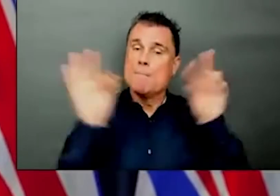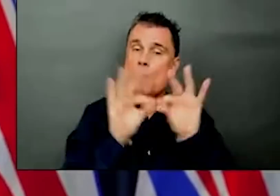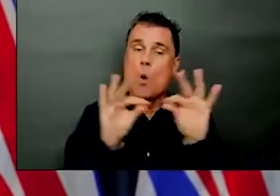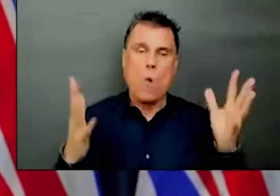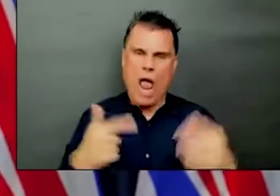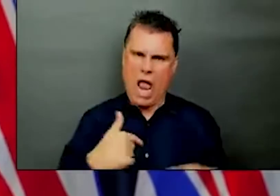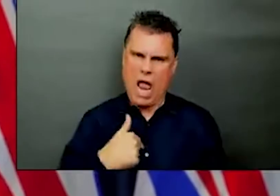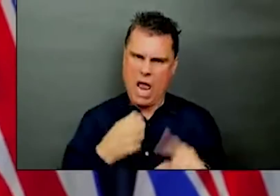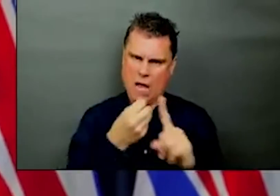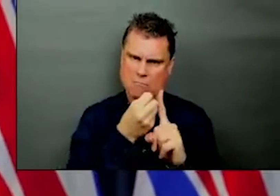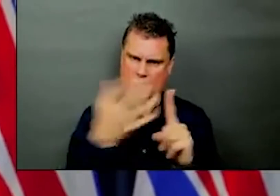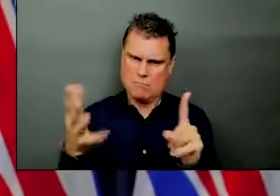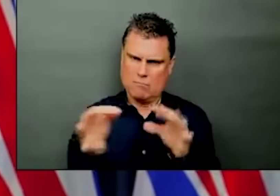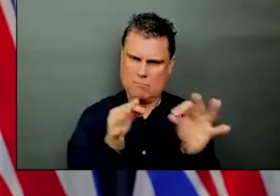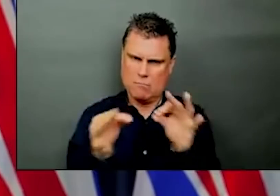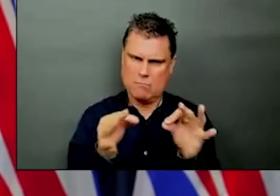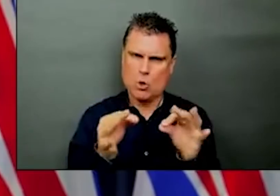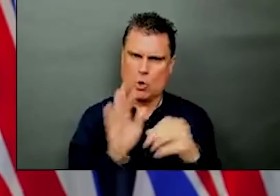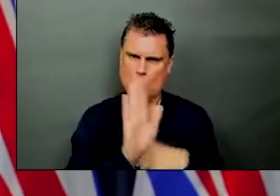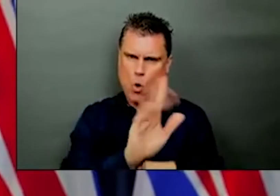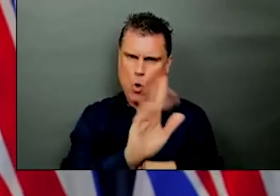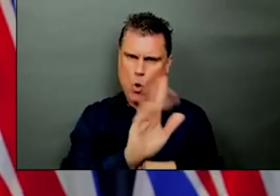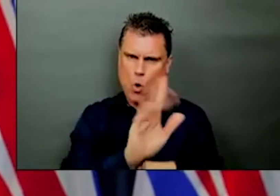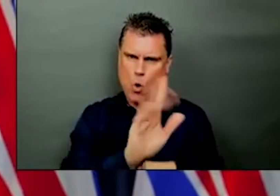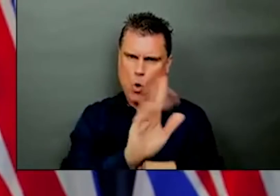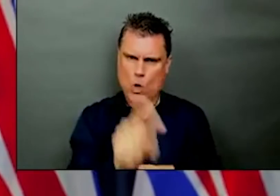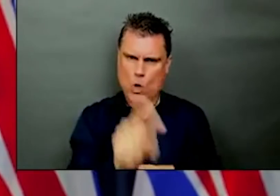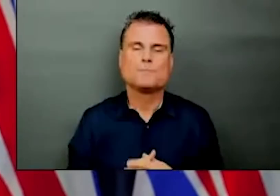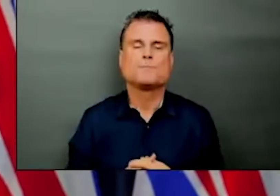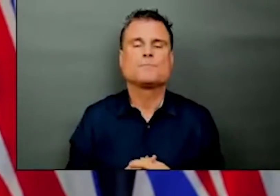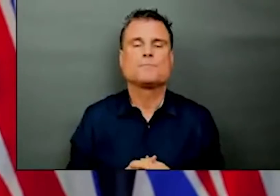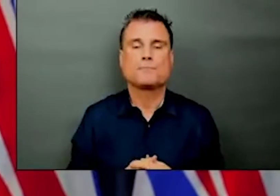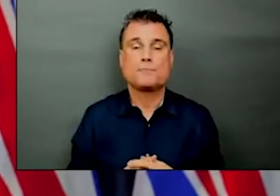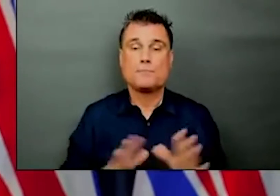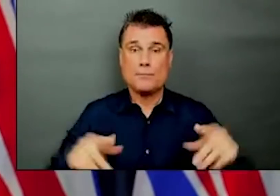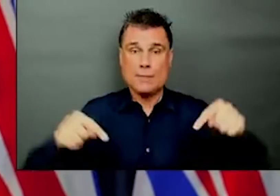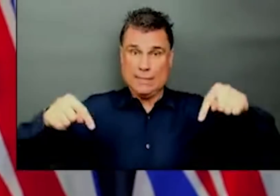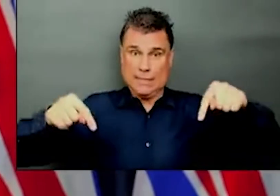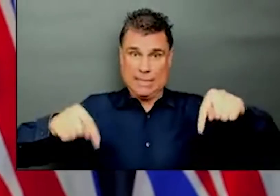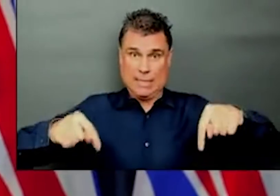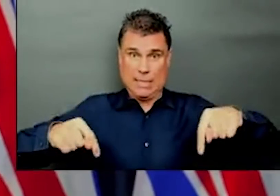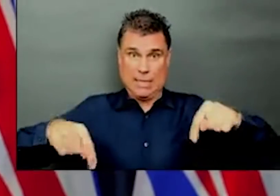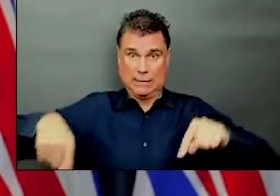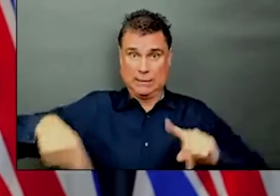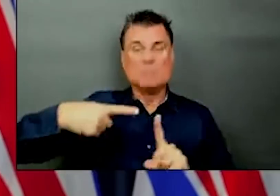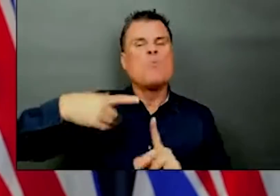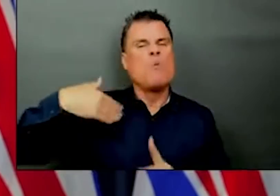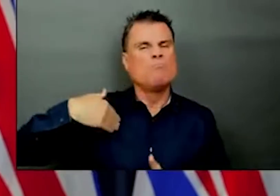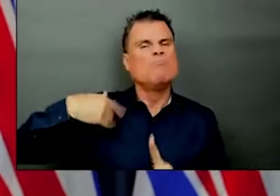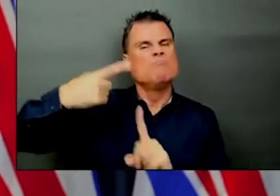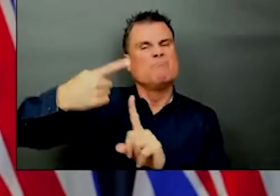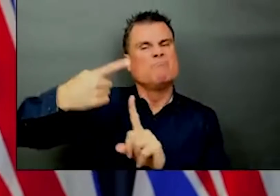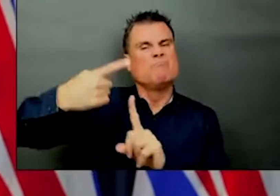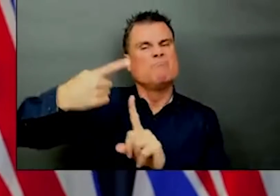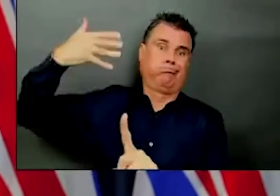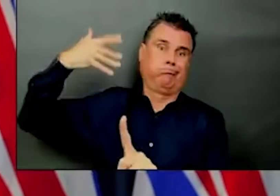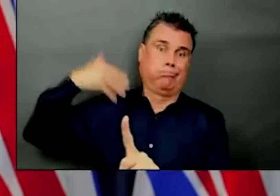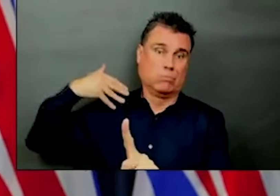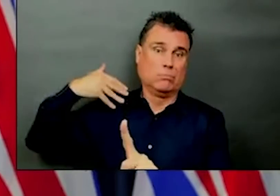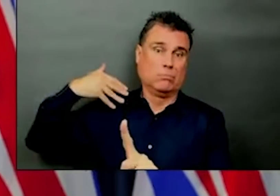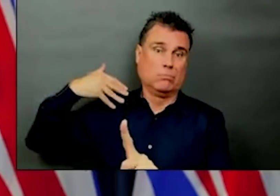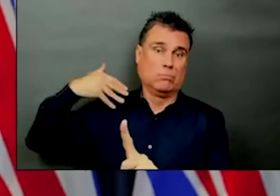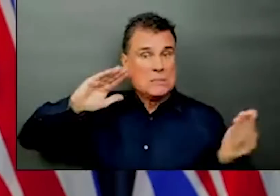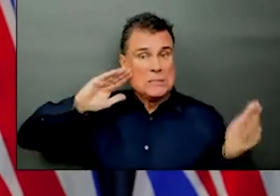that we had was in this very room, months and months ago, many of you were insisting that